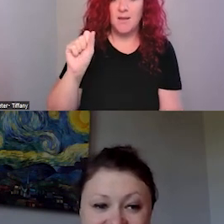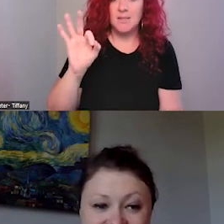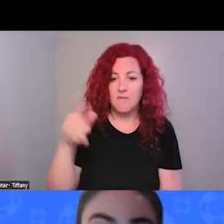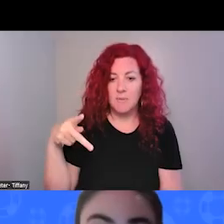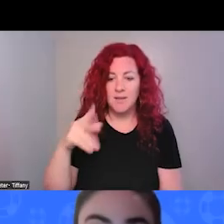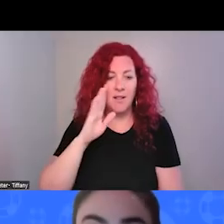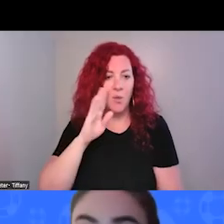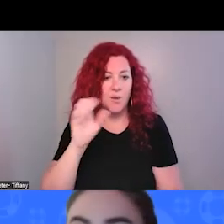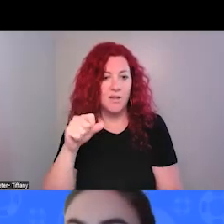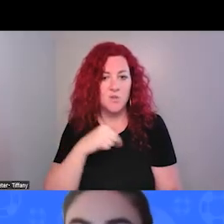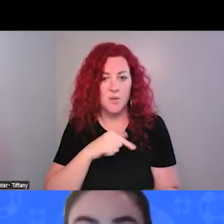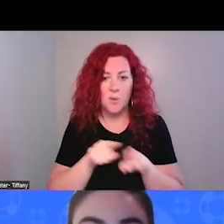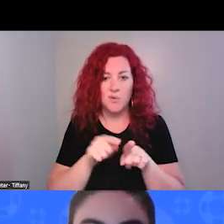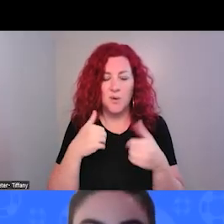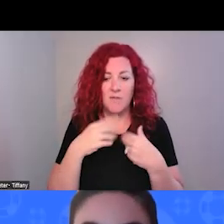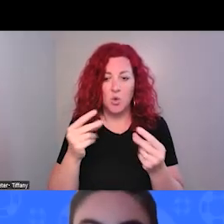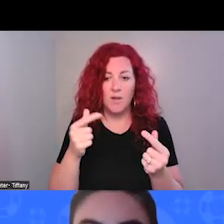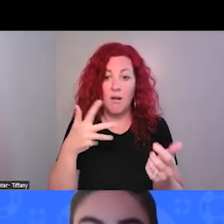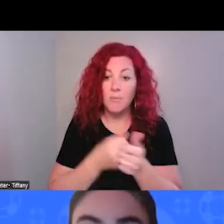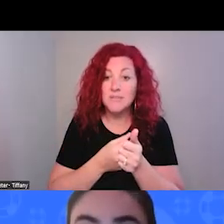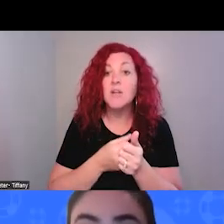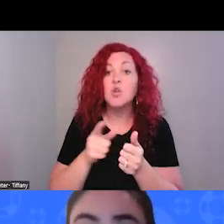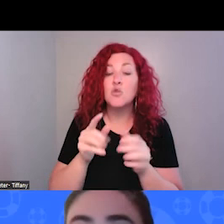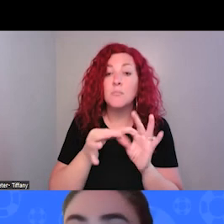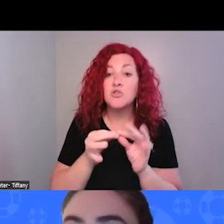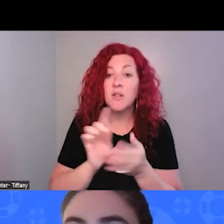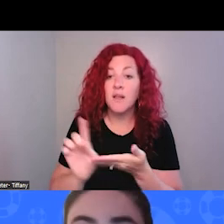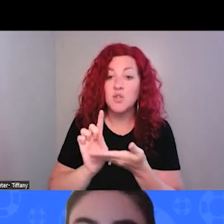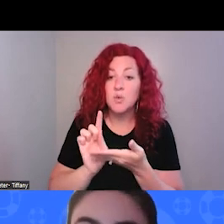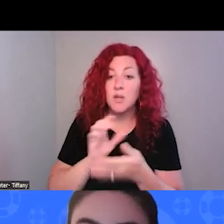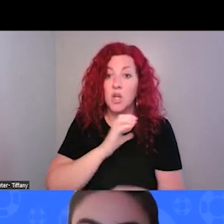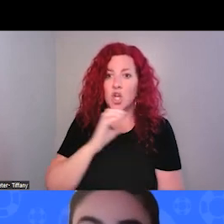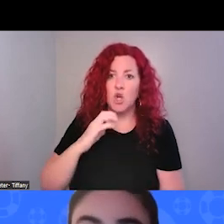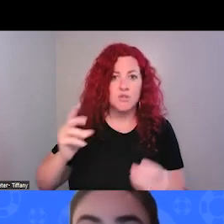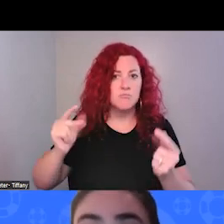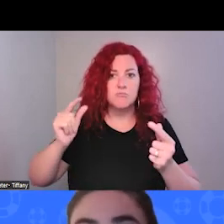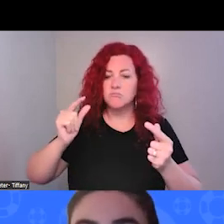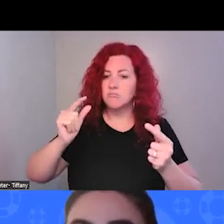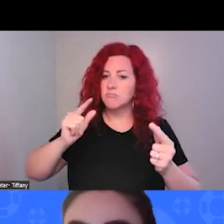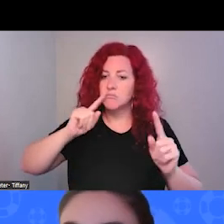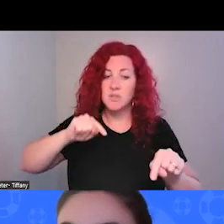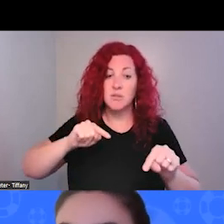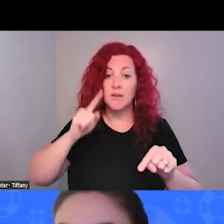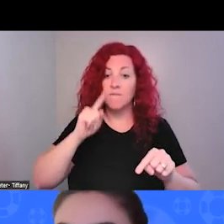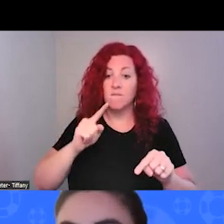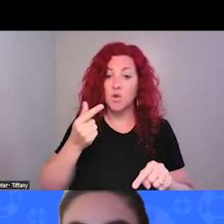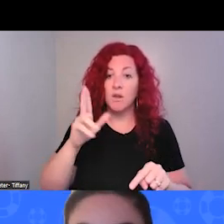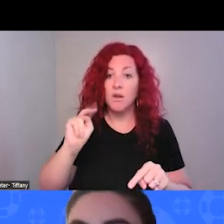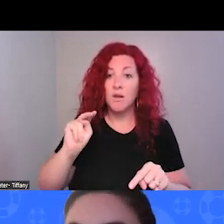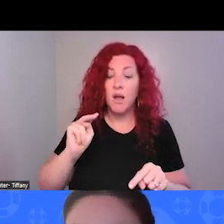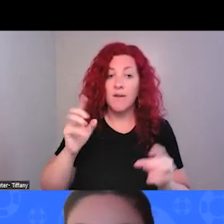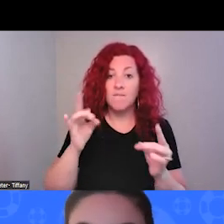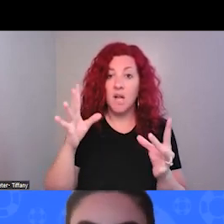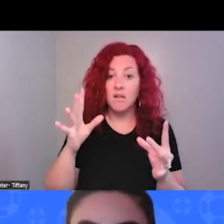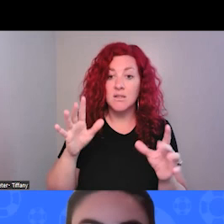yeah, so we also have a quick update. As we mentioned last week, Congress took very swift action on the first gun violence package we've seen in 30 years. So